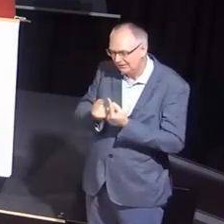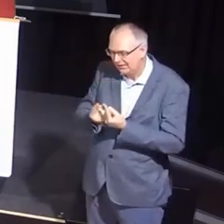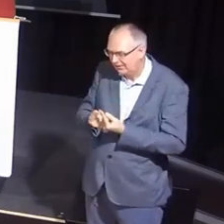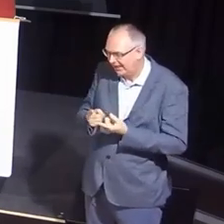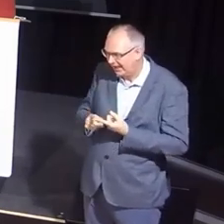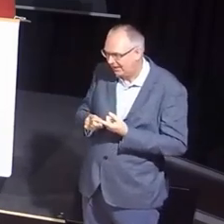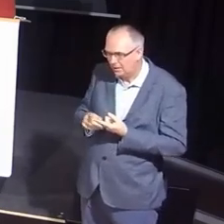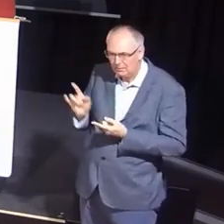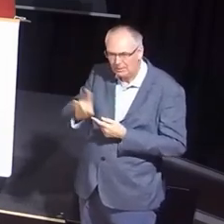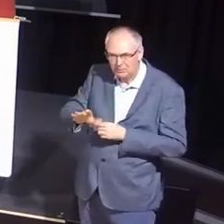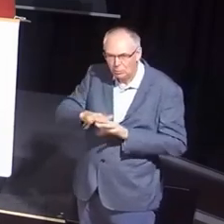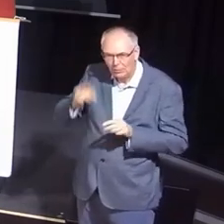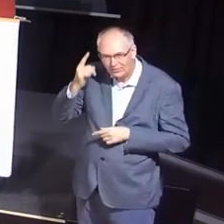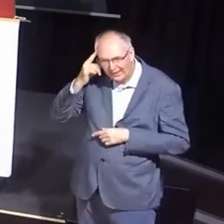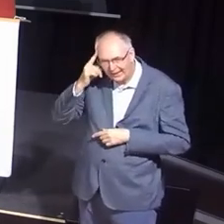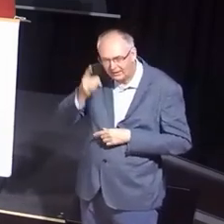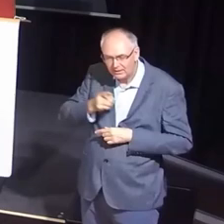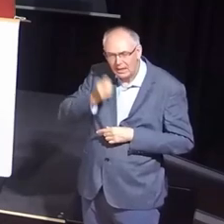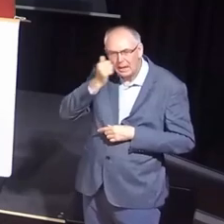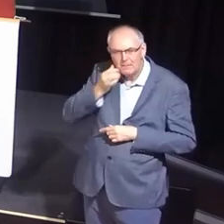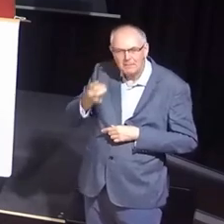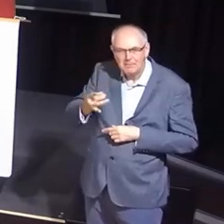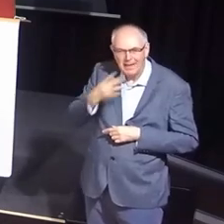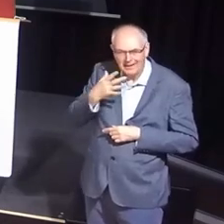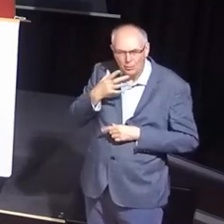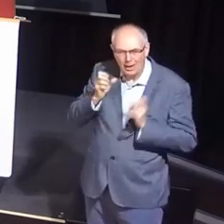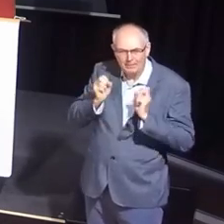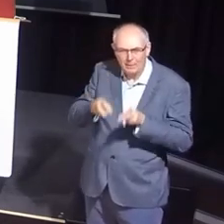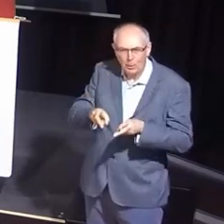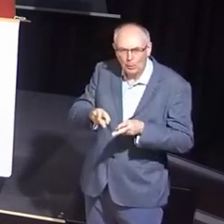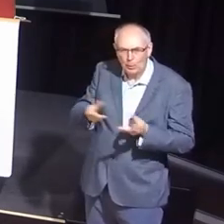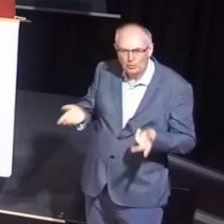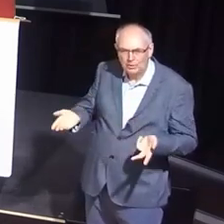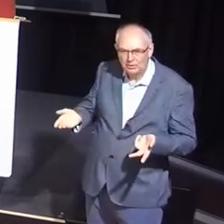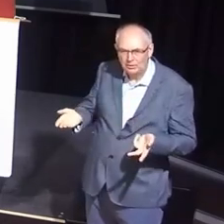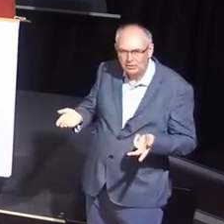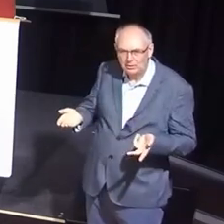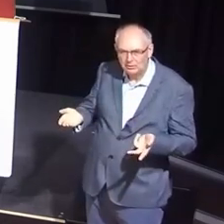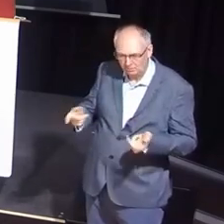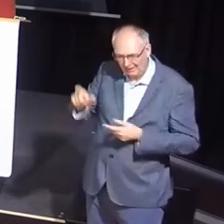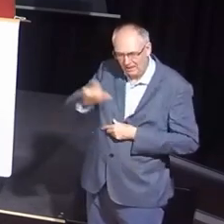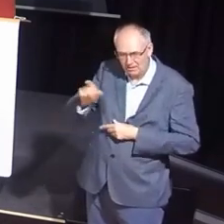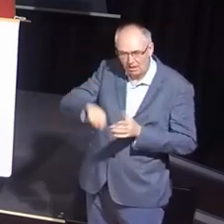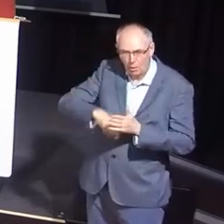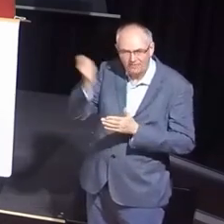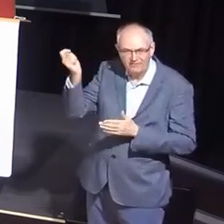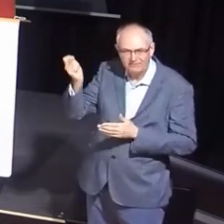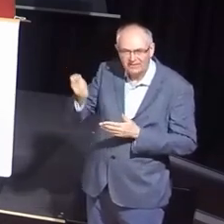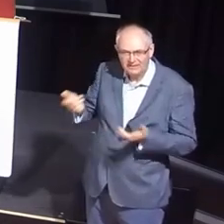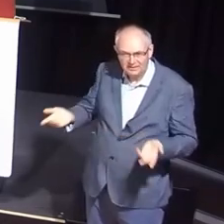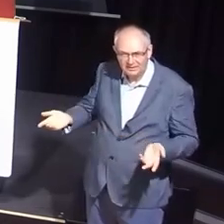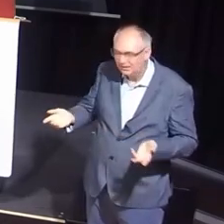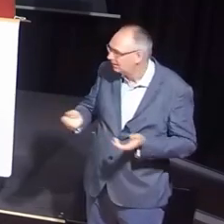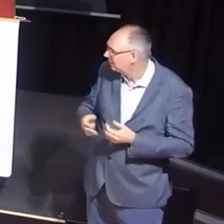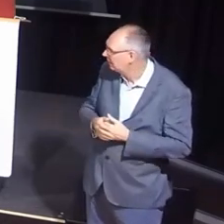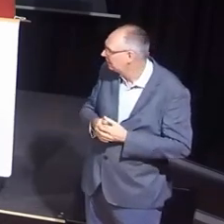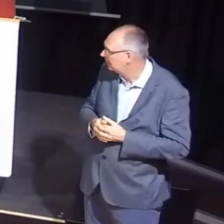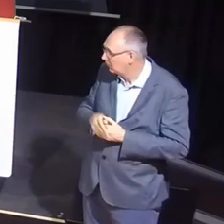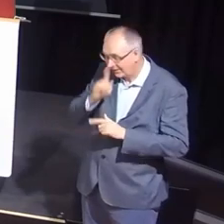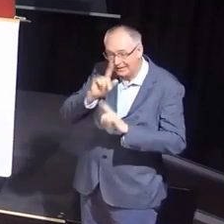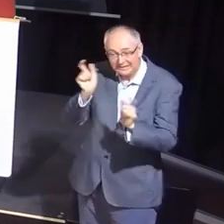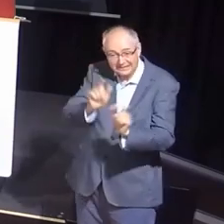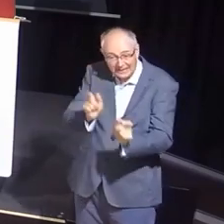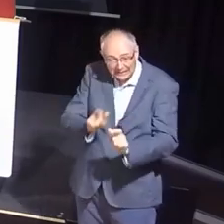not everyone think of, is like black and white mode. So things actually turn in all colours off. Especially with my dyslexia,